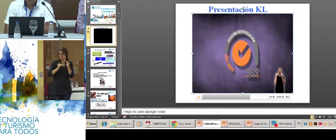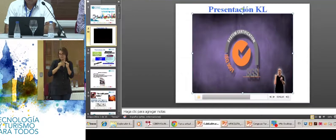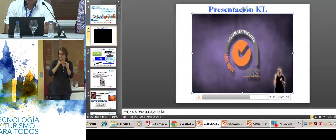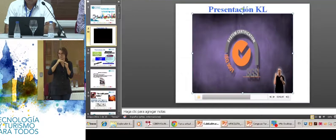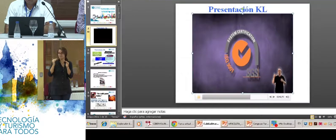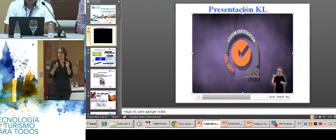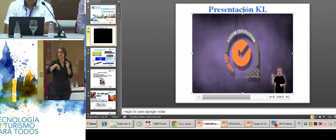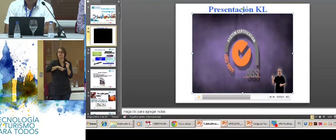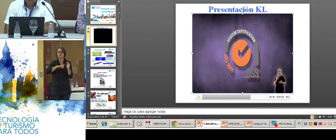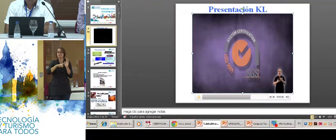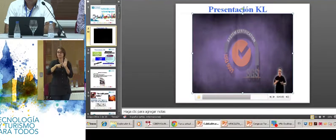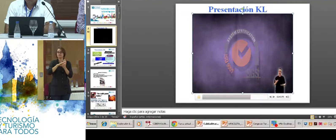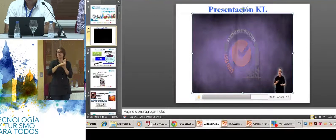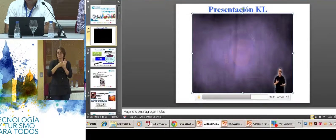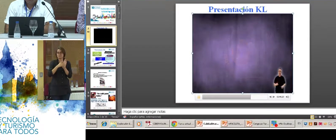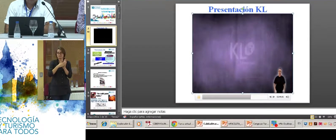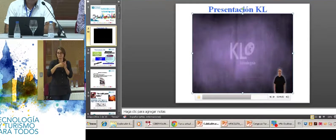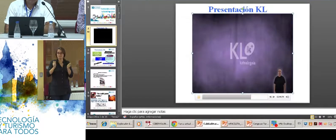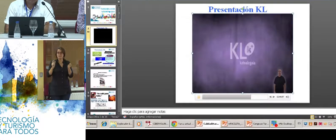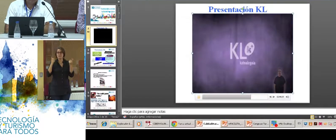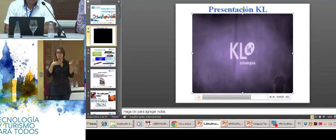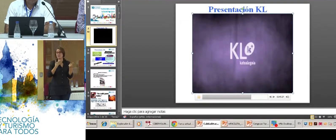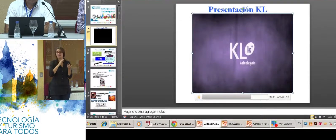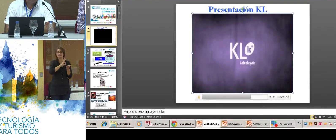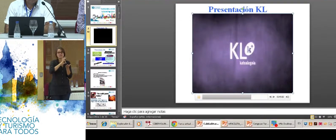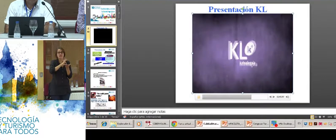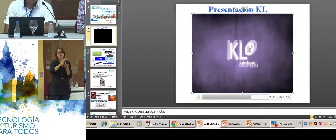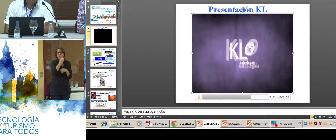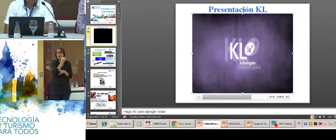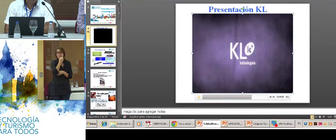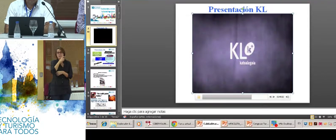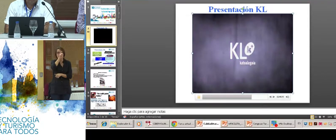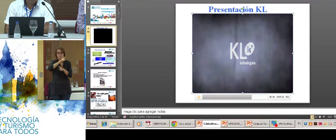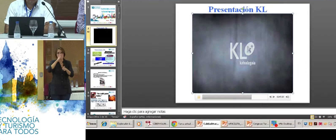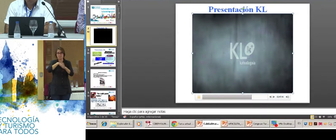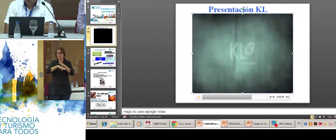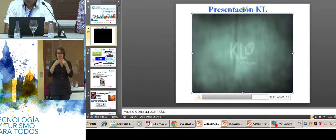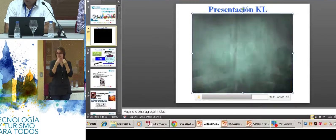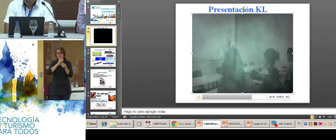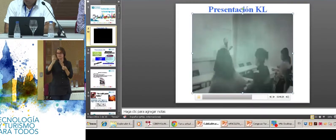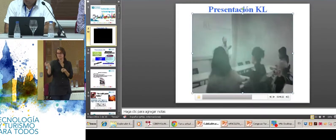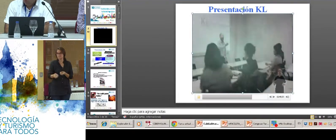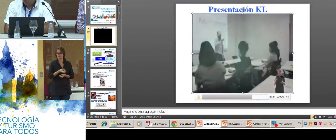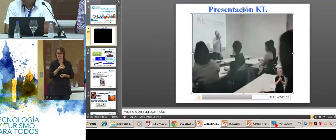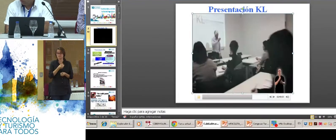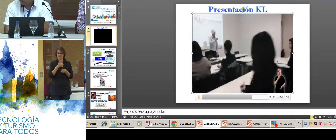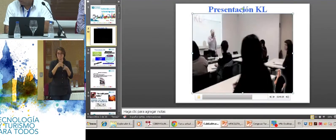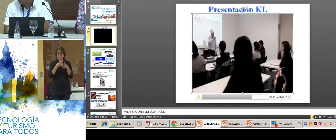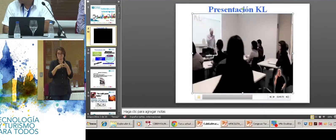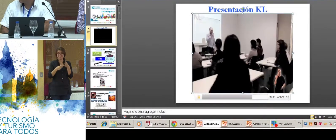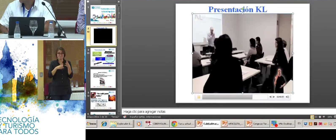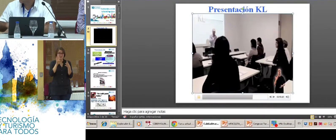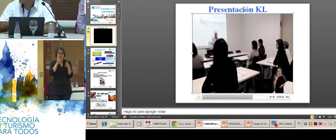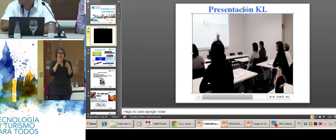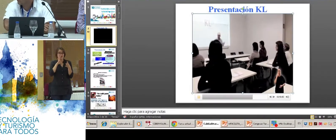al igual que para distintos servicios de certification apoyo a las personas con for discapacidad. all of these measures. Todo esto es posible